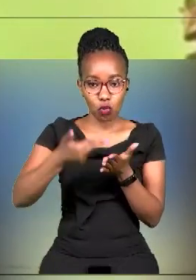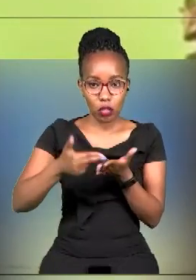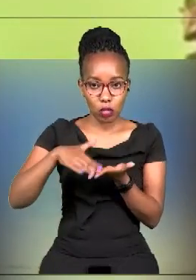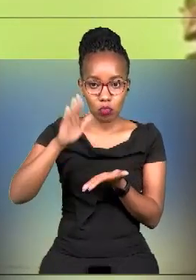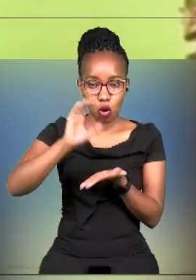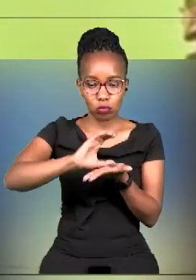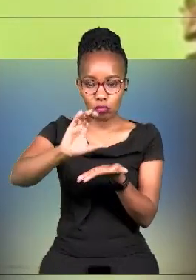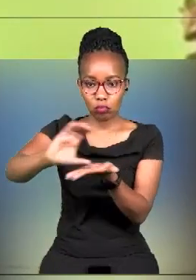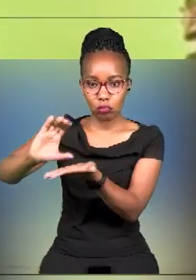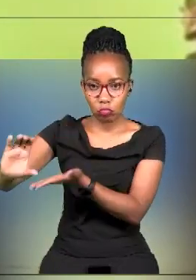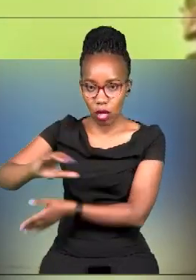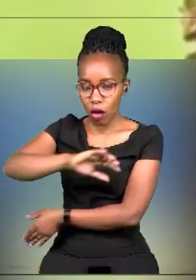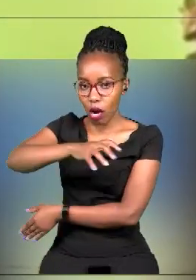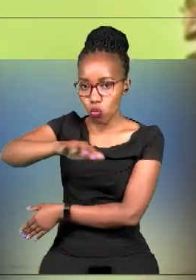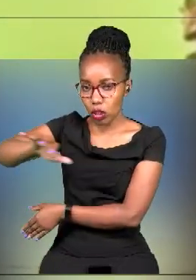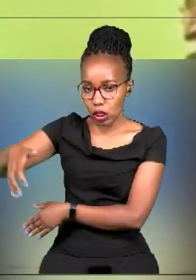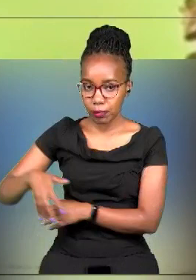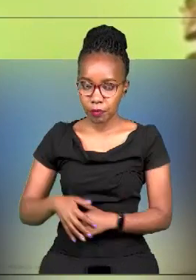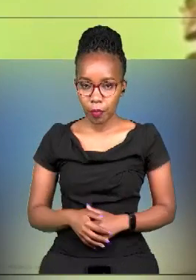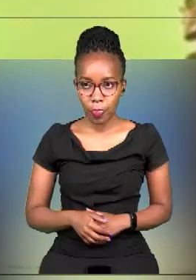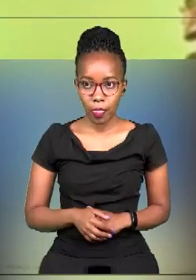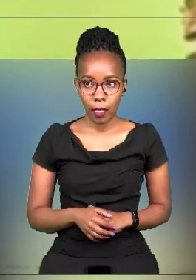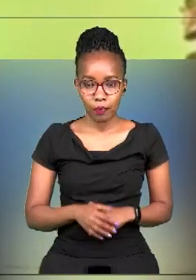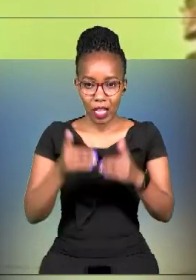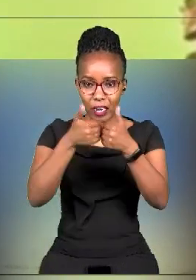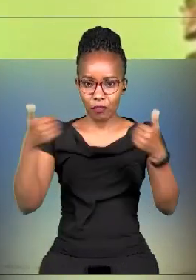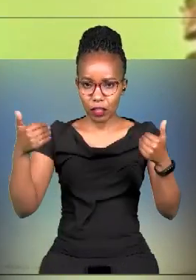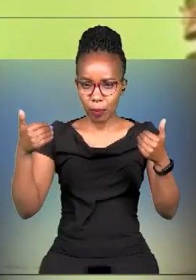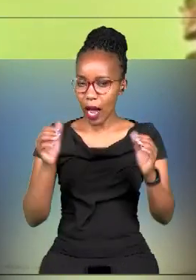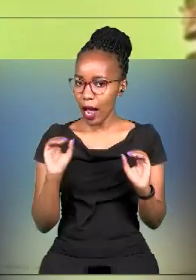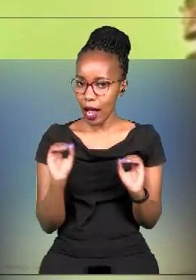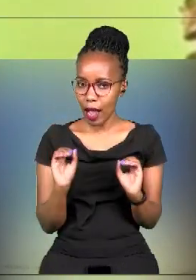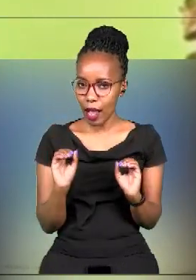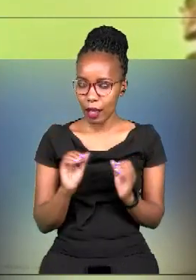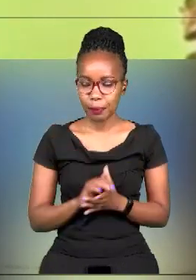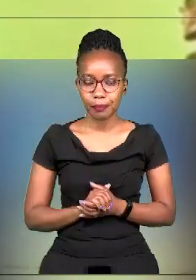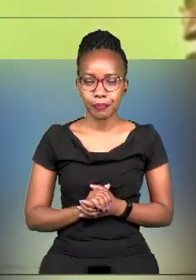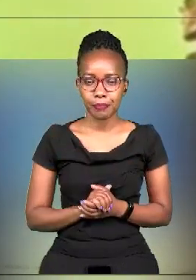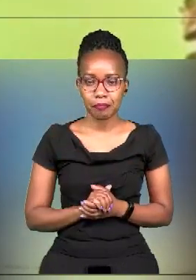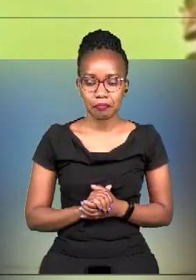counties. This should not be a divisive issue.